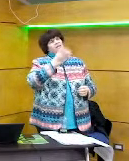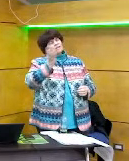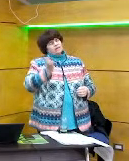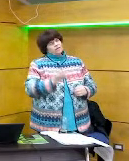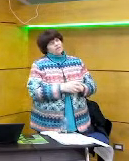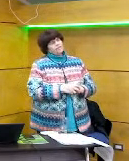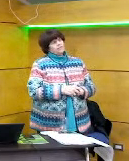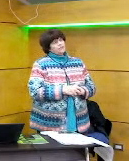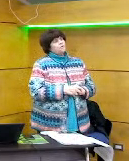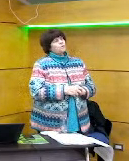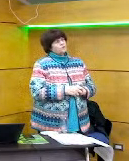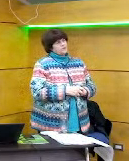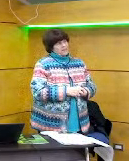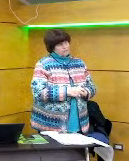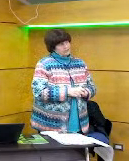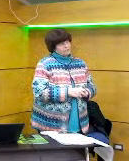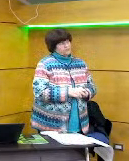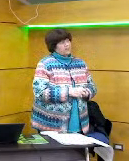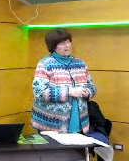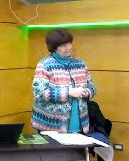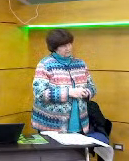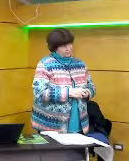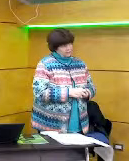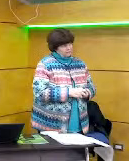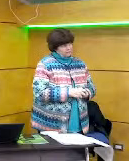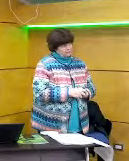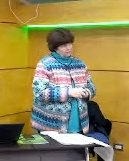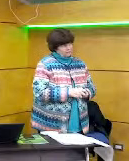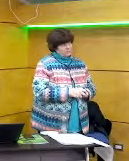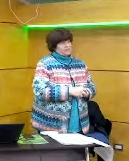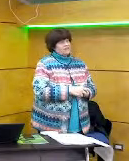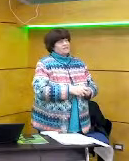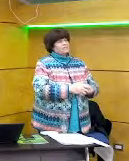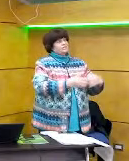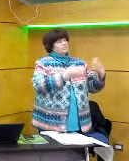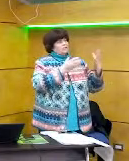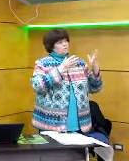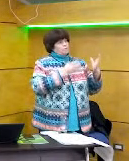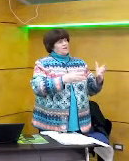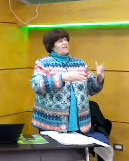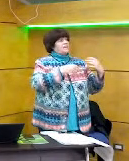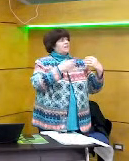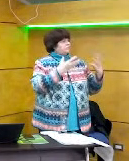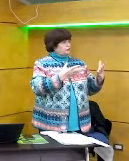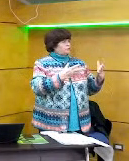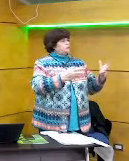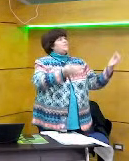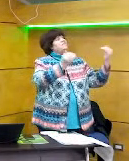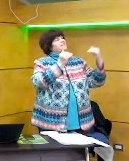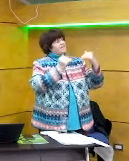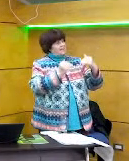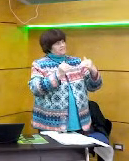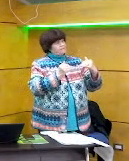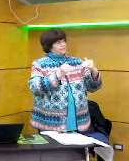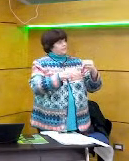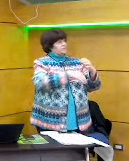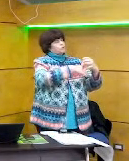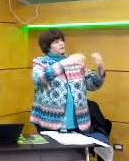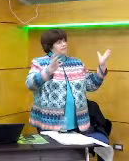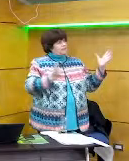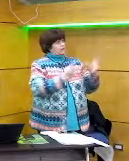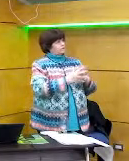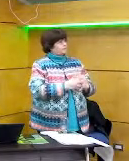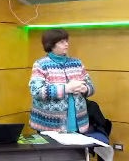on the Northern Hemisphere calendar because May, June is the end of the